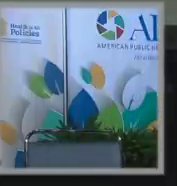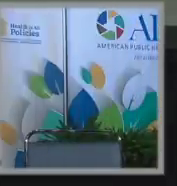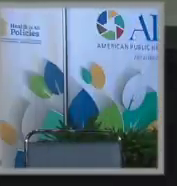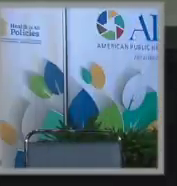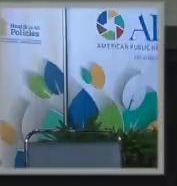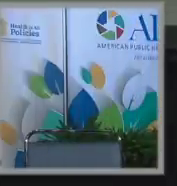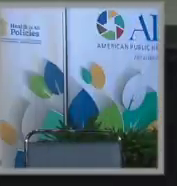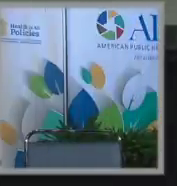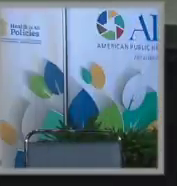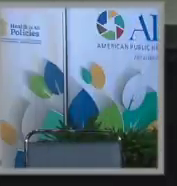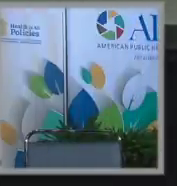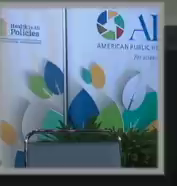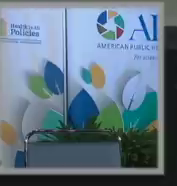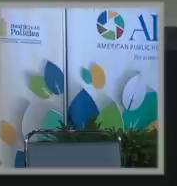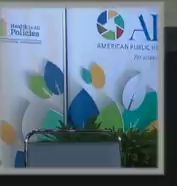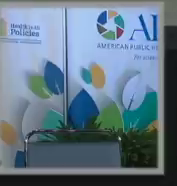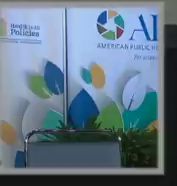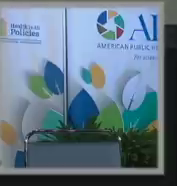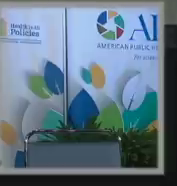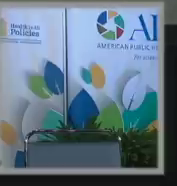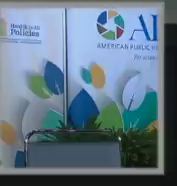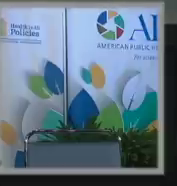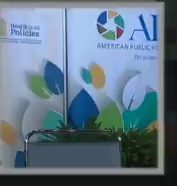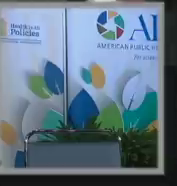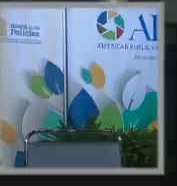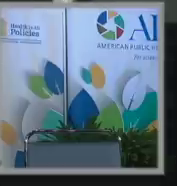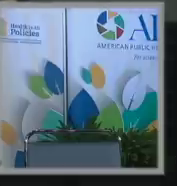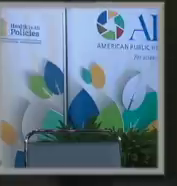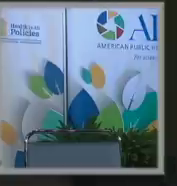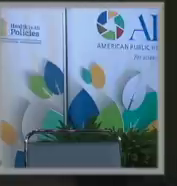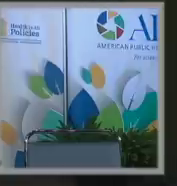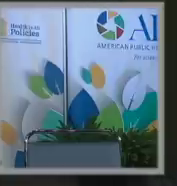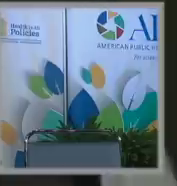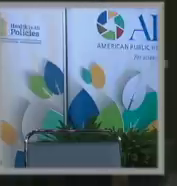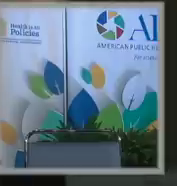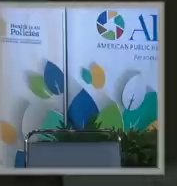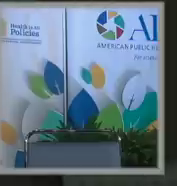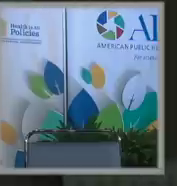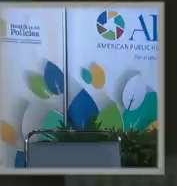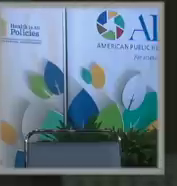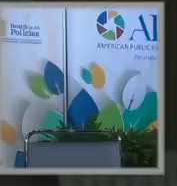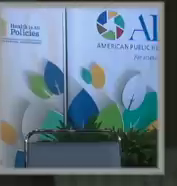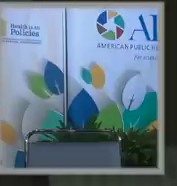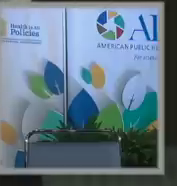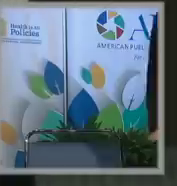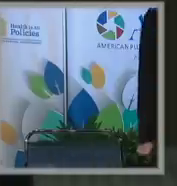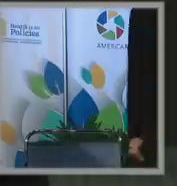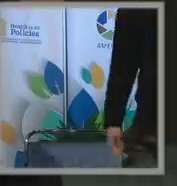Tell them I'll be signing books, all right?